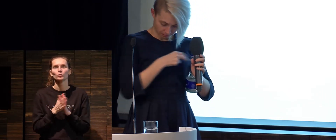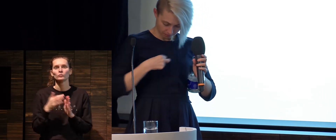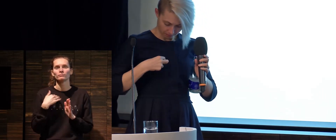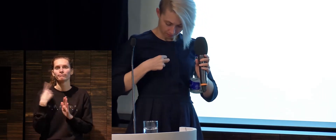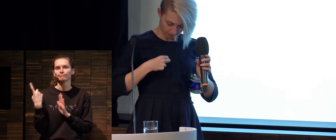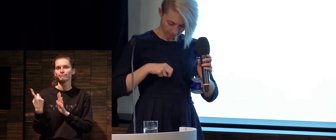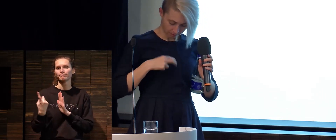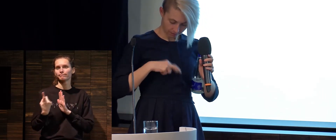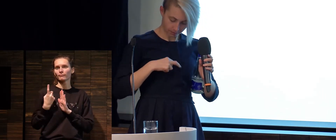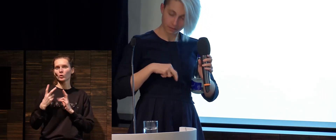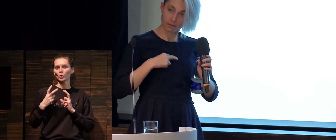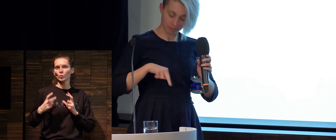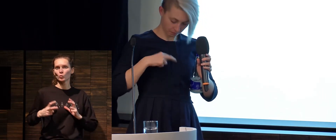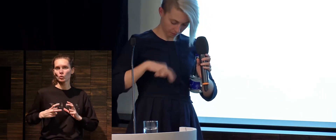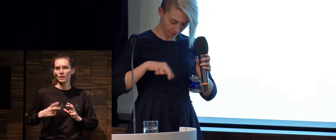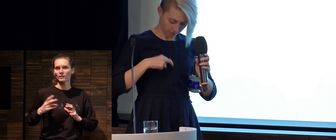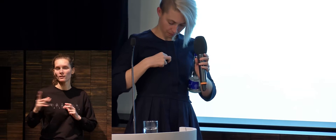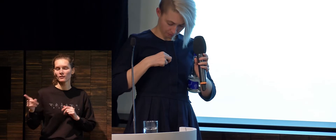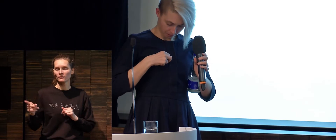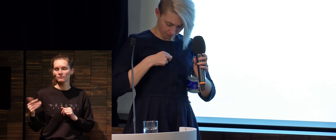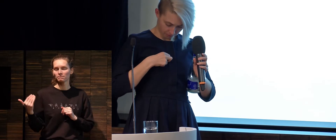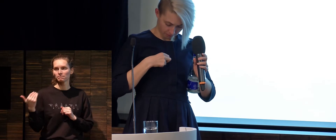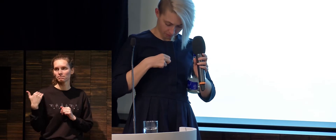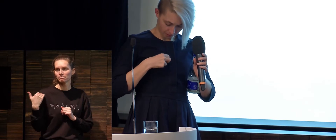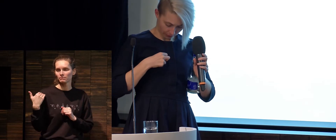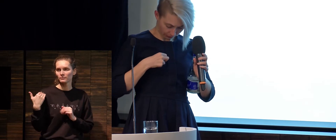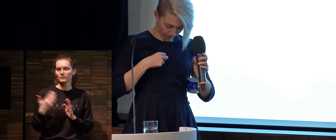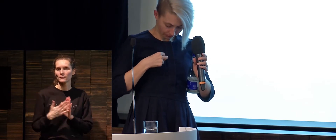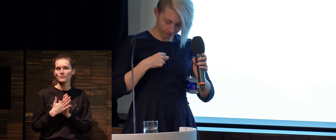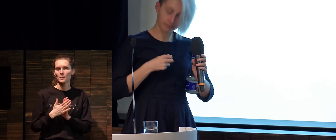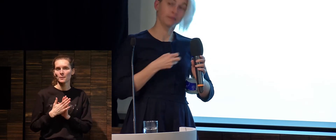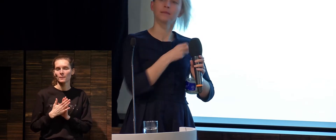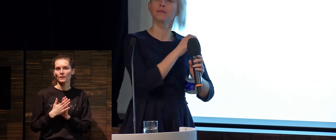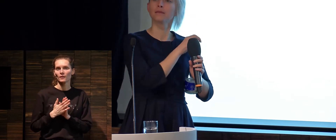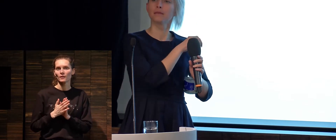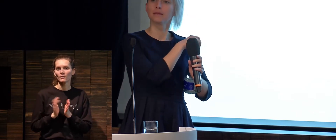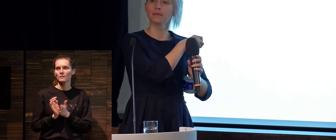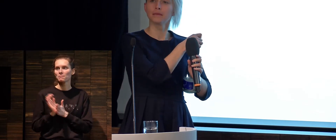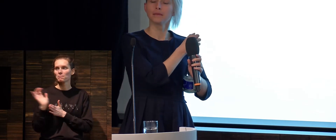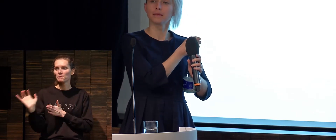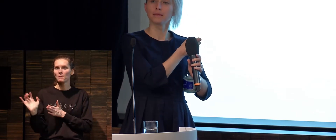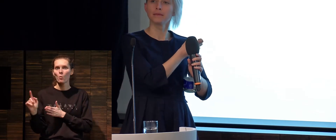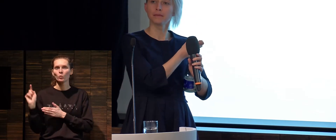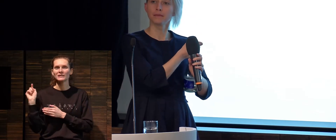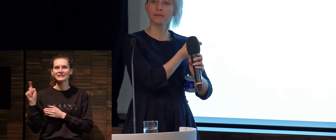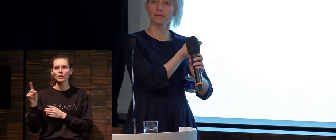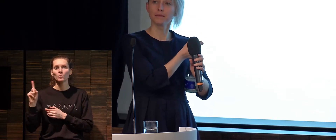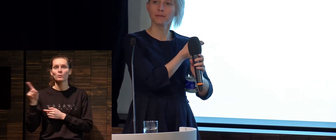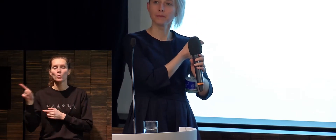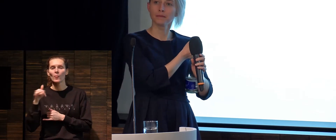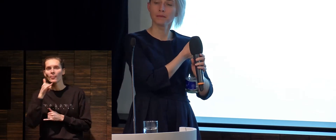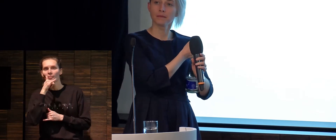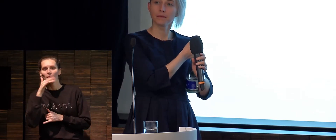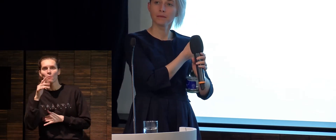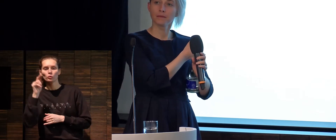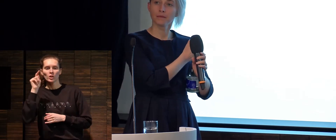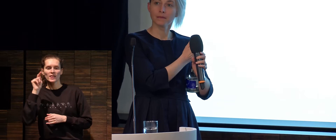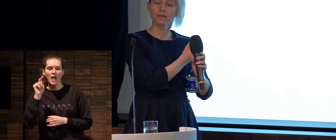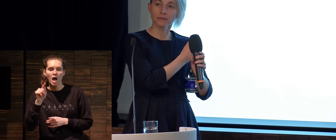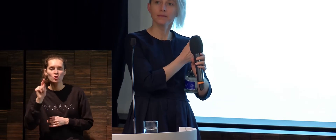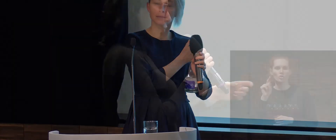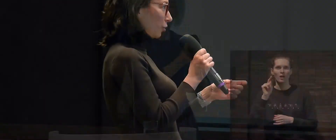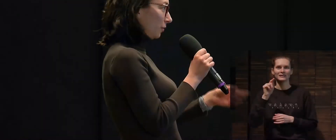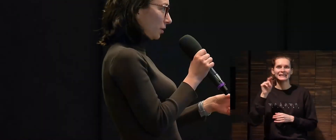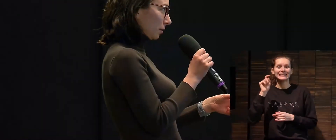And I had a case I even forgot about. A student in the university came up to me and asked me to send him a